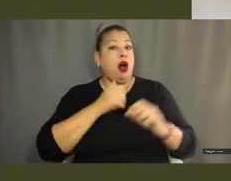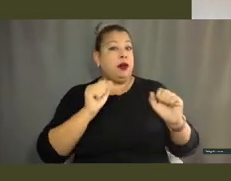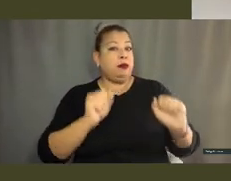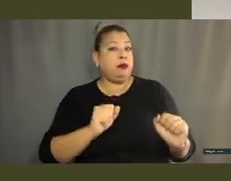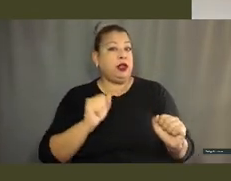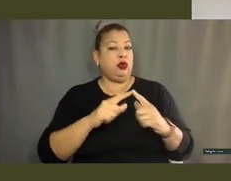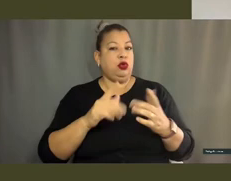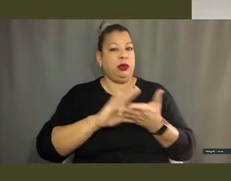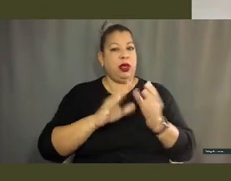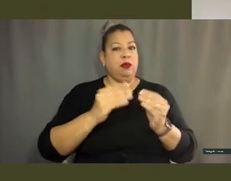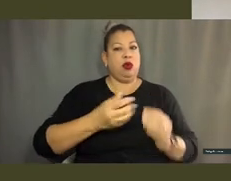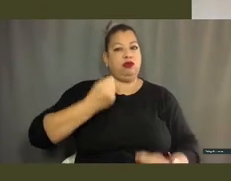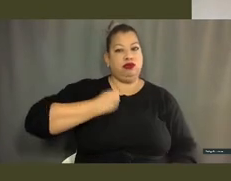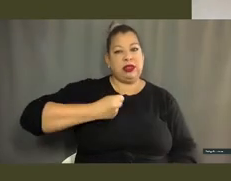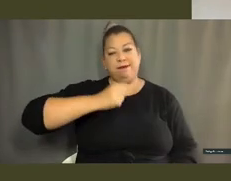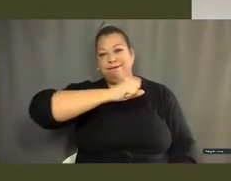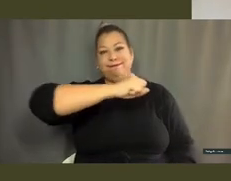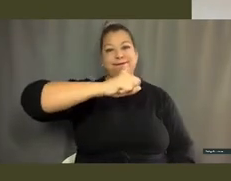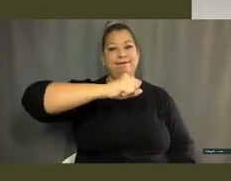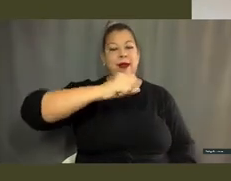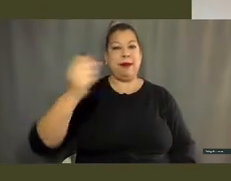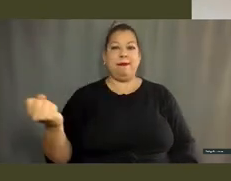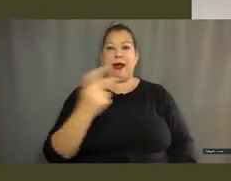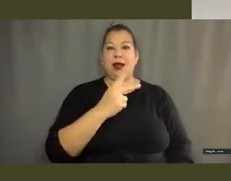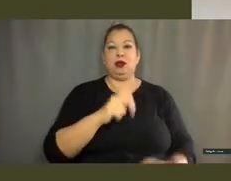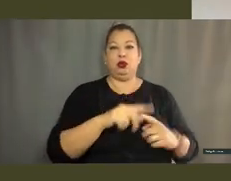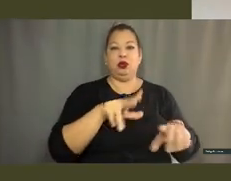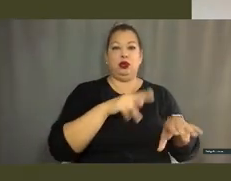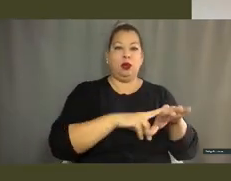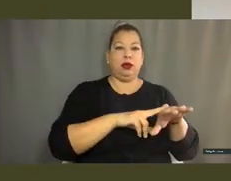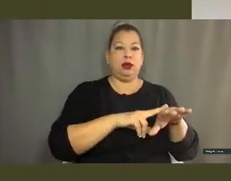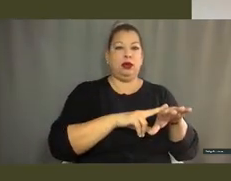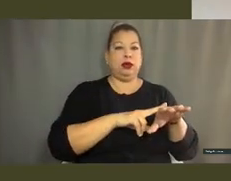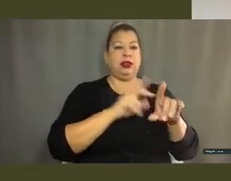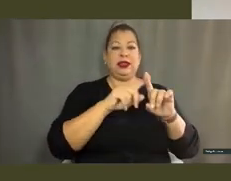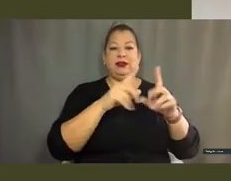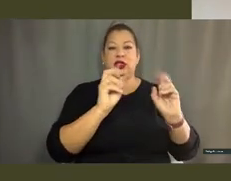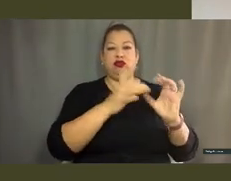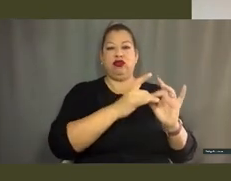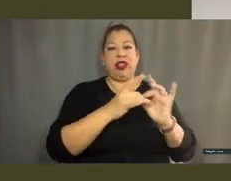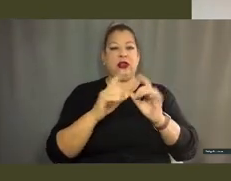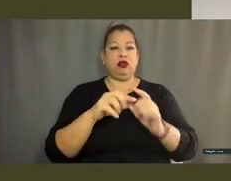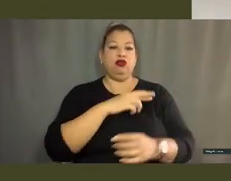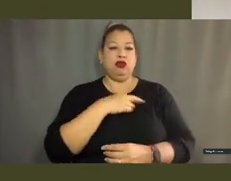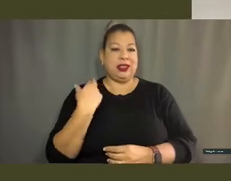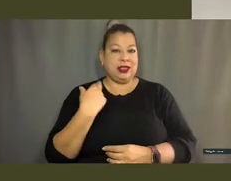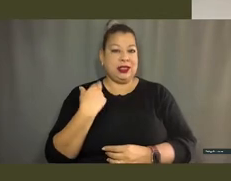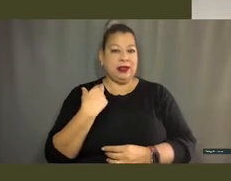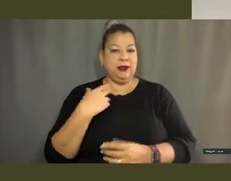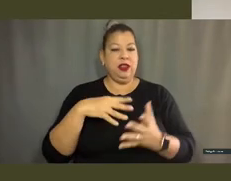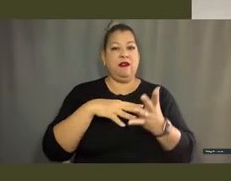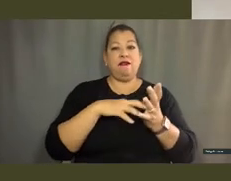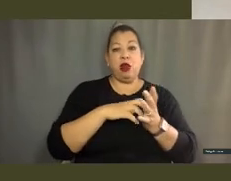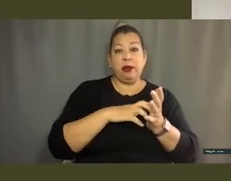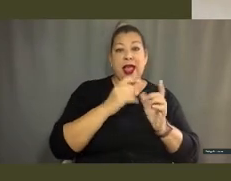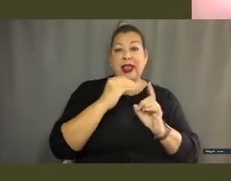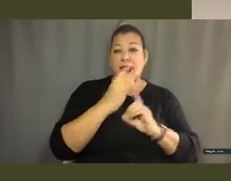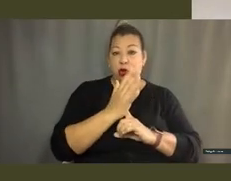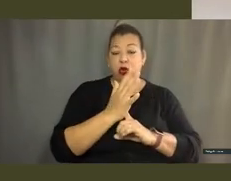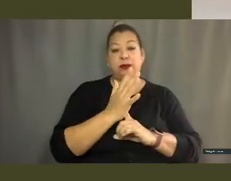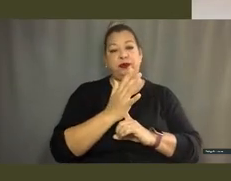against it. It goes right back to addressing issues around risk, vulnerability and exposure. There's, you know, the famous equation